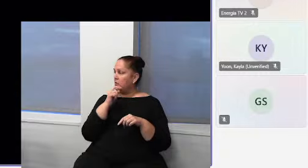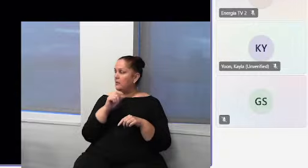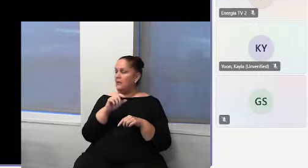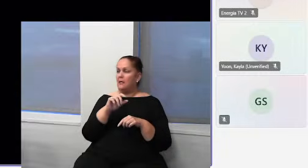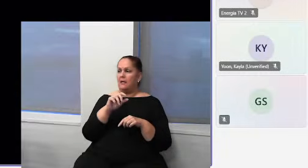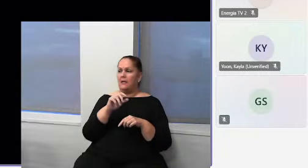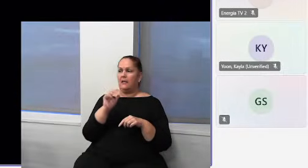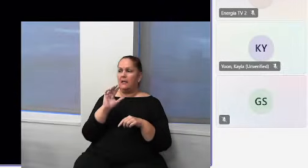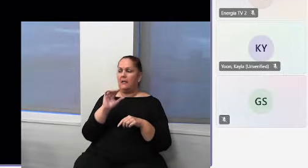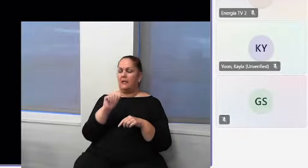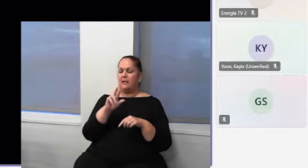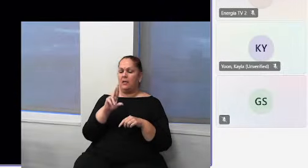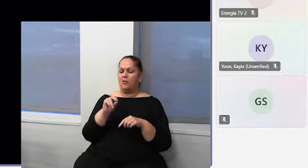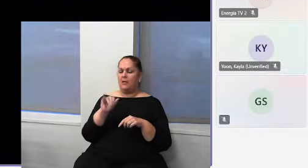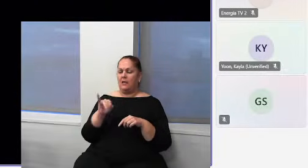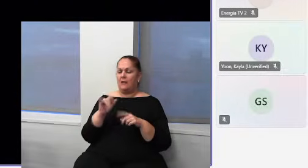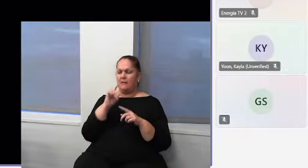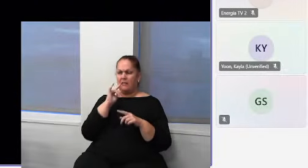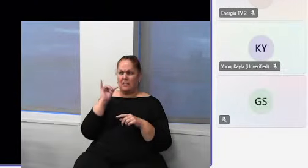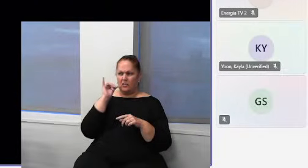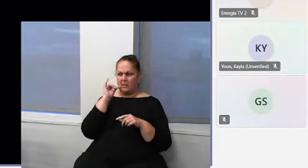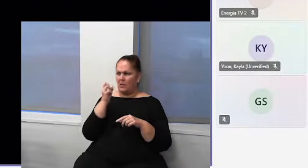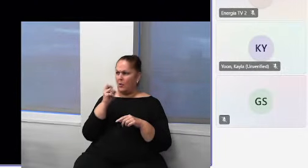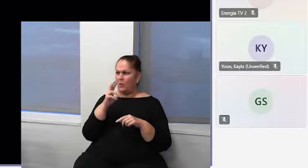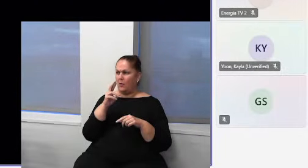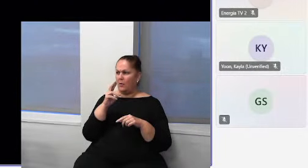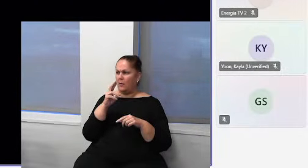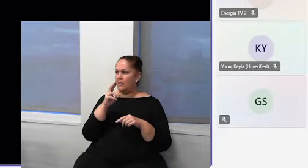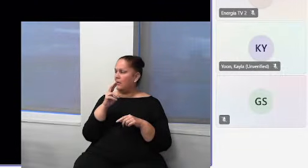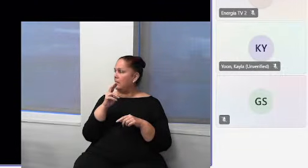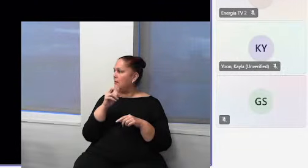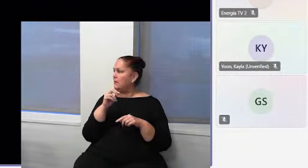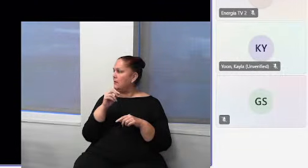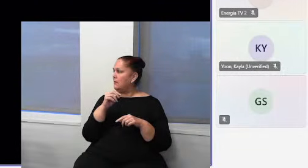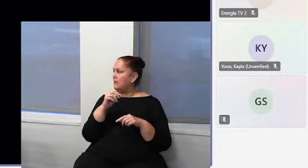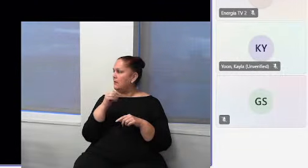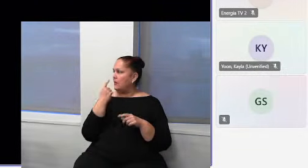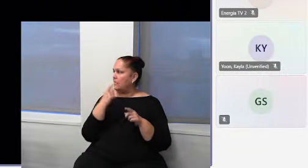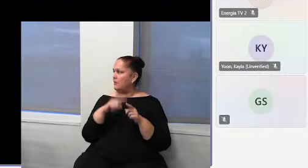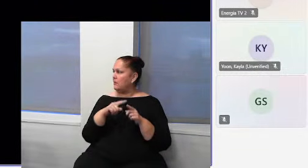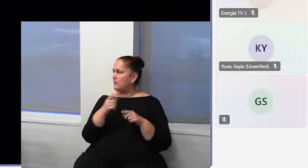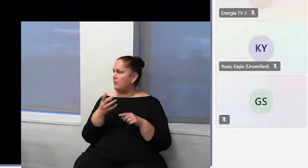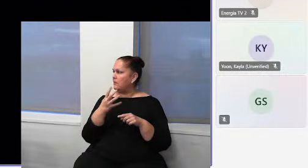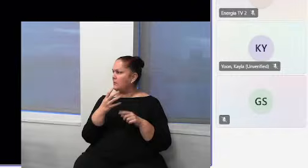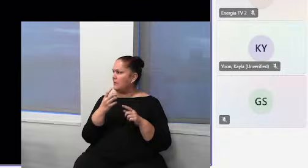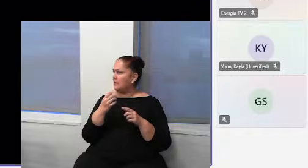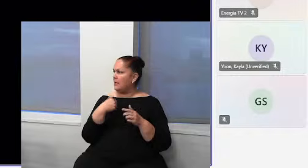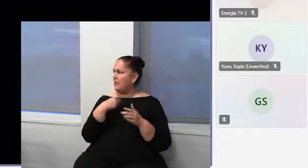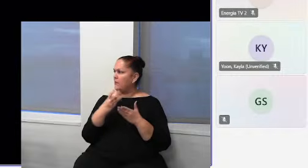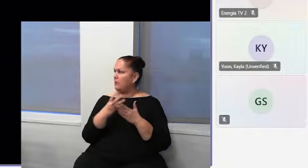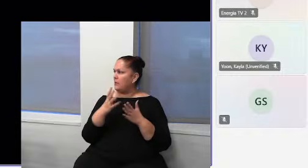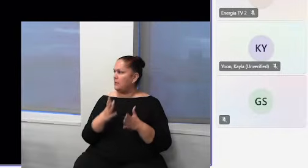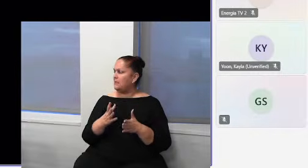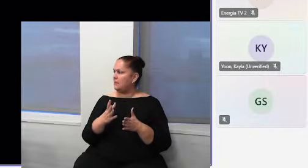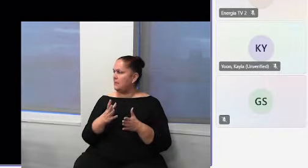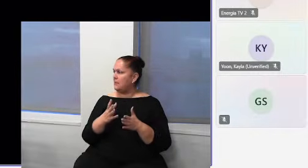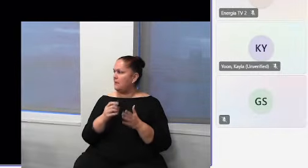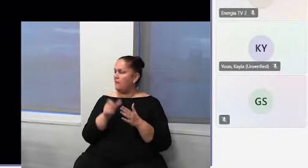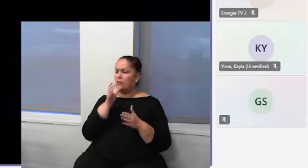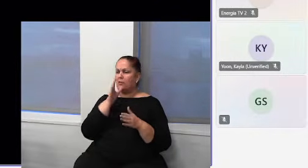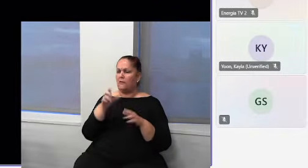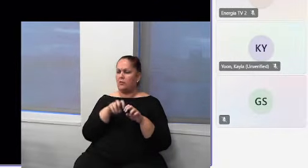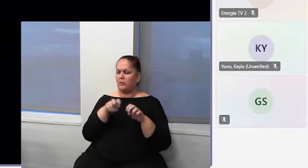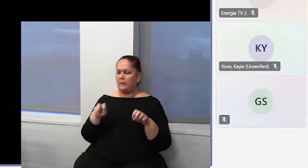extension to 8 ROIs that were due either yesterday or the day before. I agreed to 4 of them as to witnesses who are